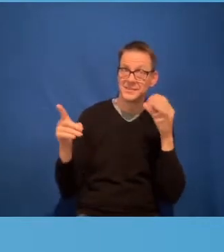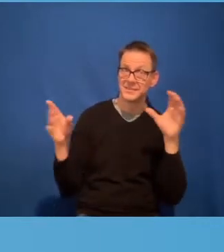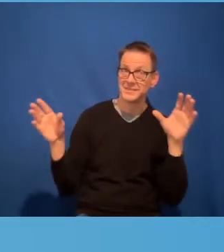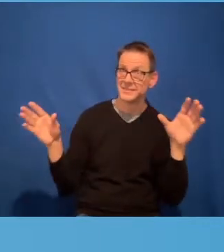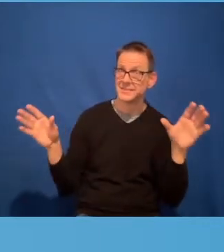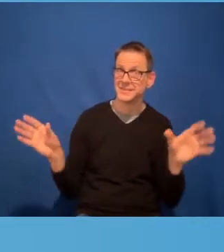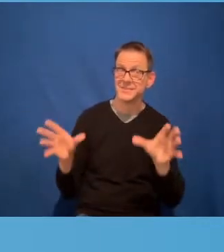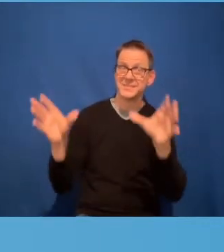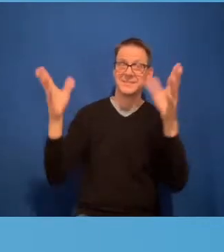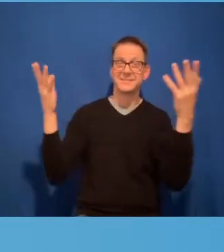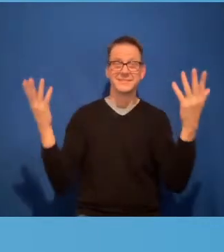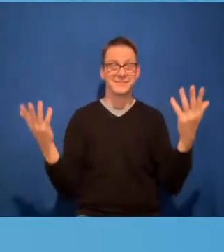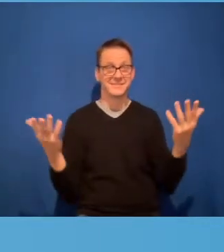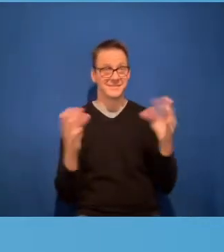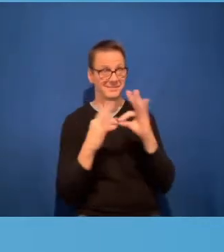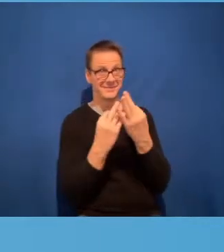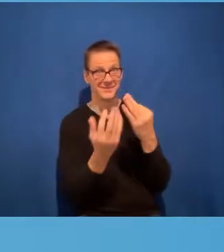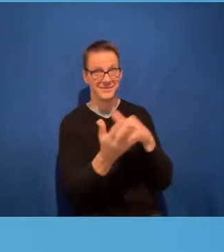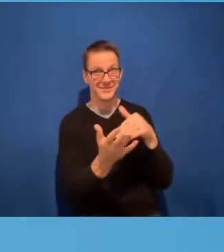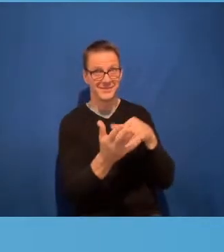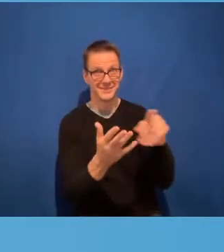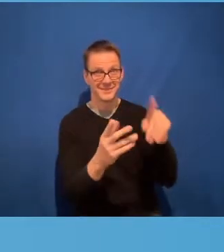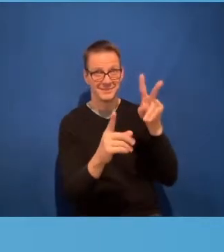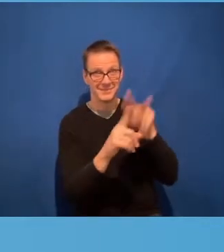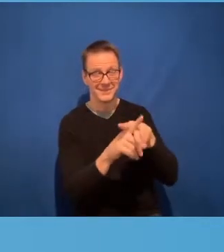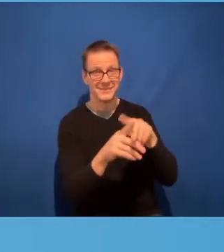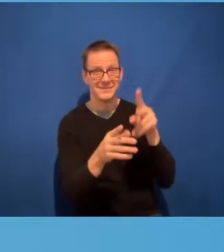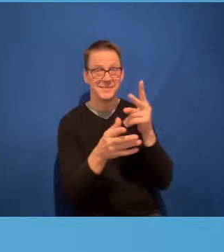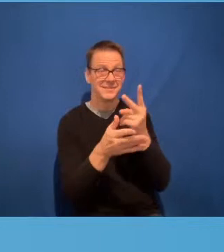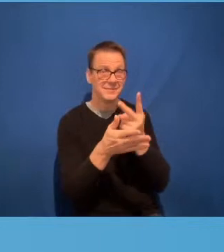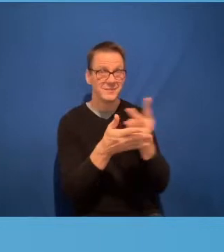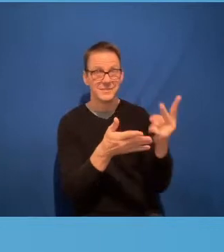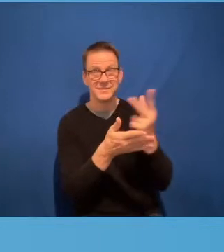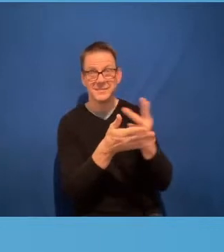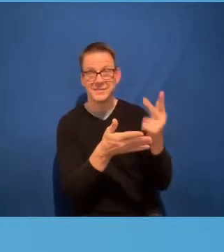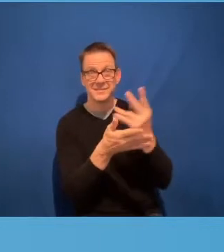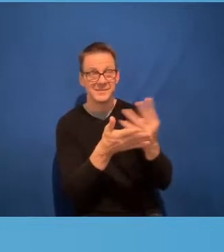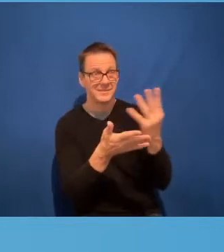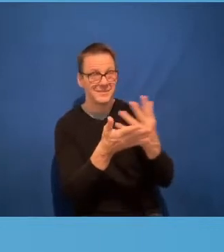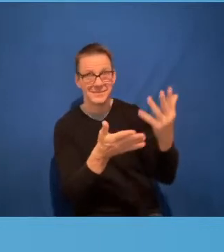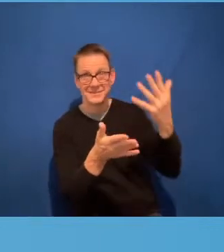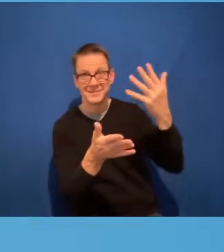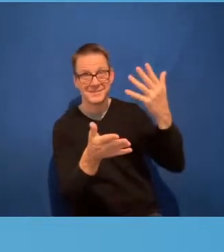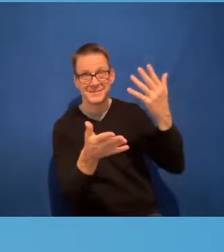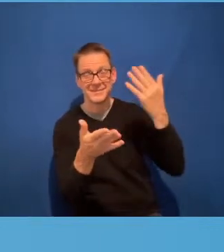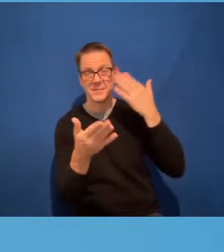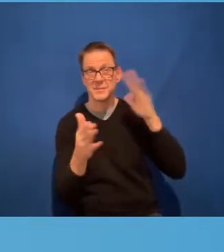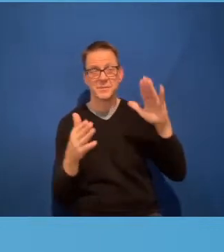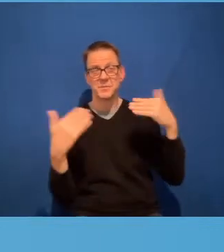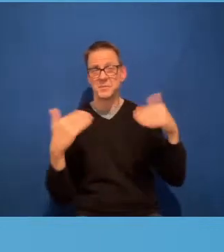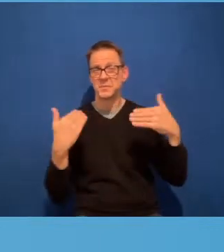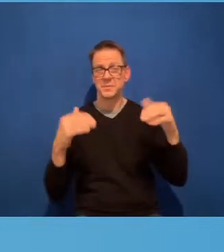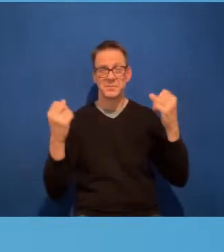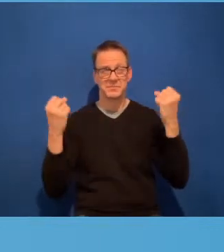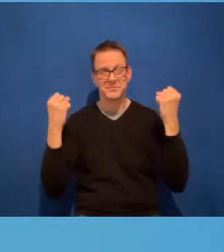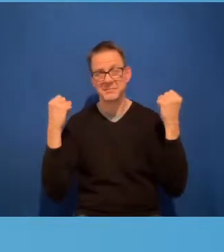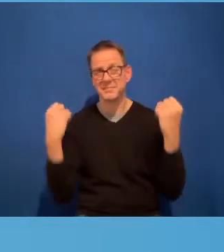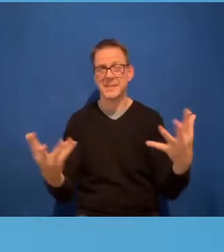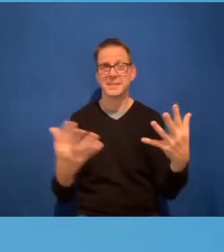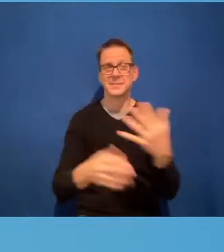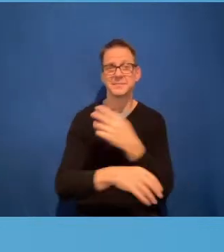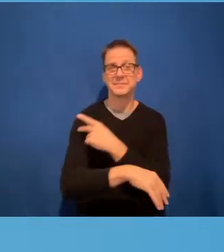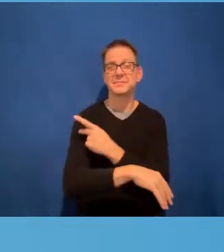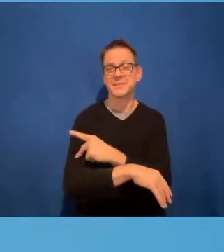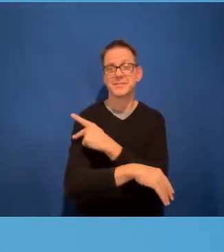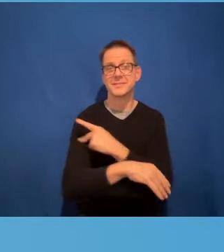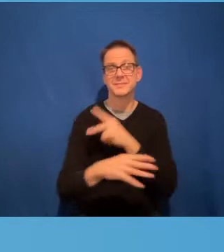where family physicians are booking 2, 3, 4, 5 weeks out because of the amount of volume that they're seeing. And that's if they have a